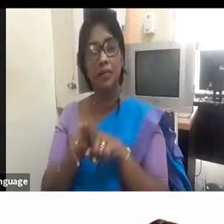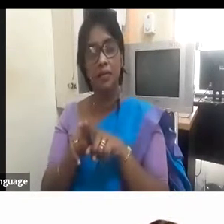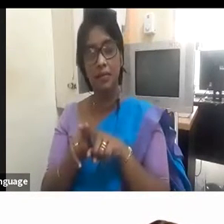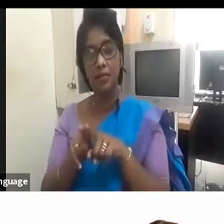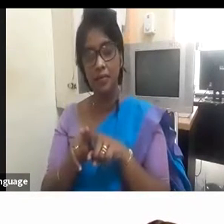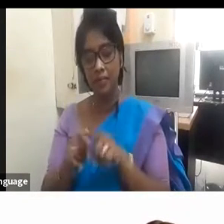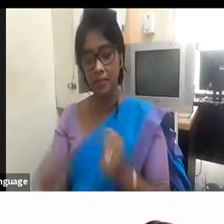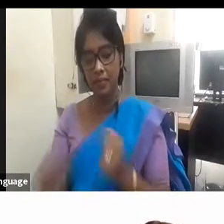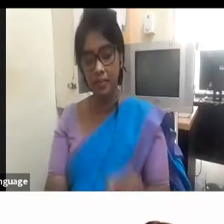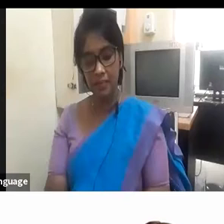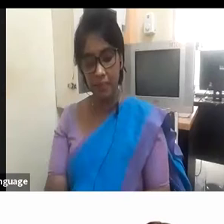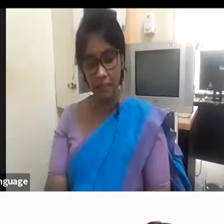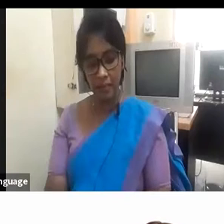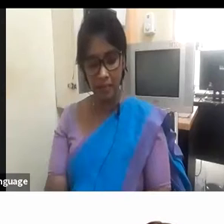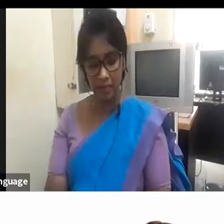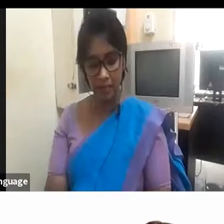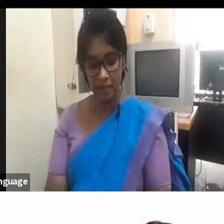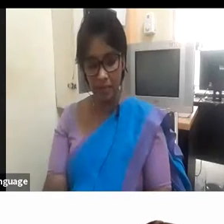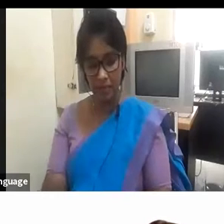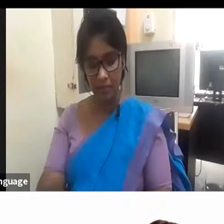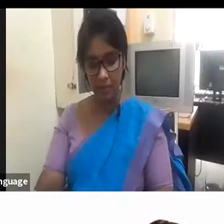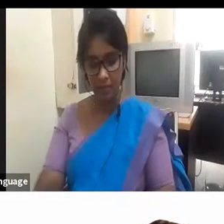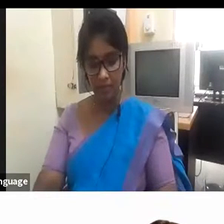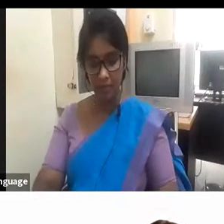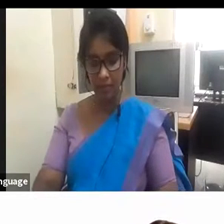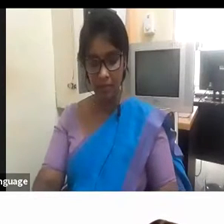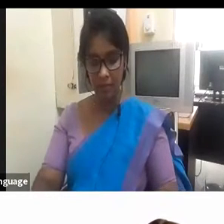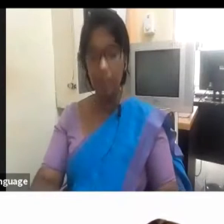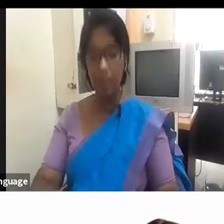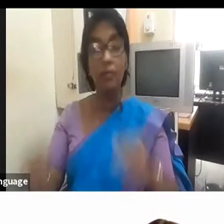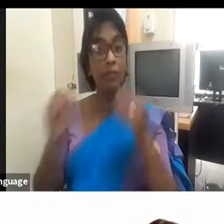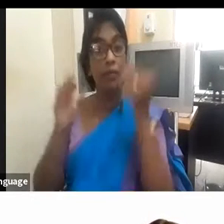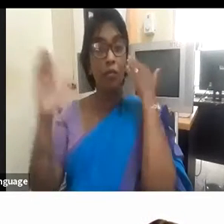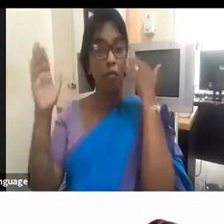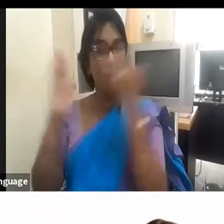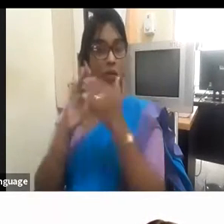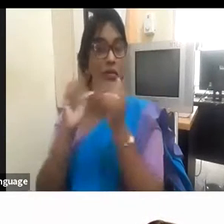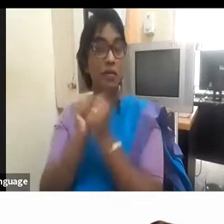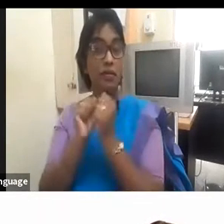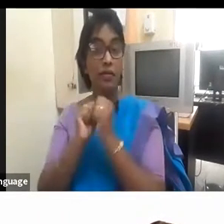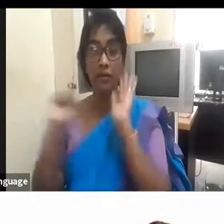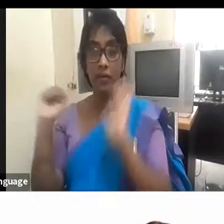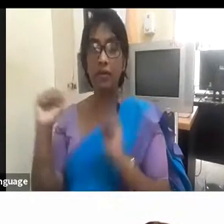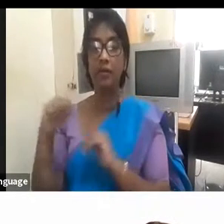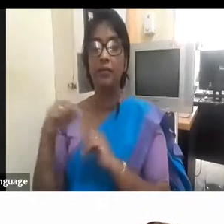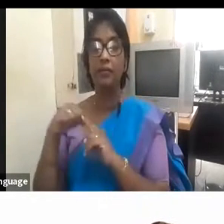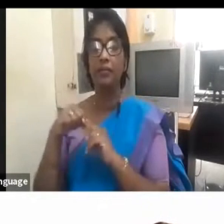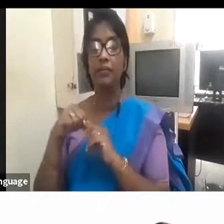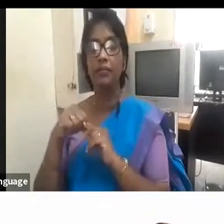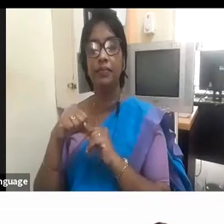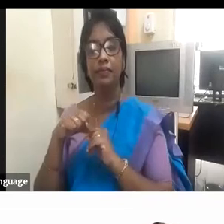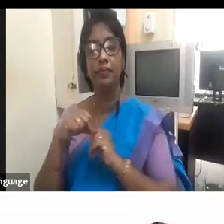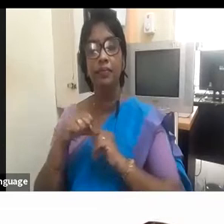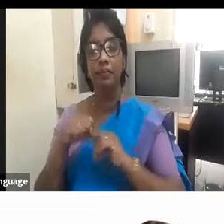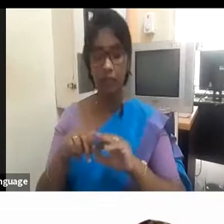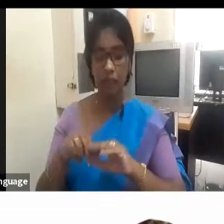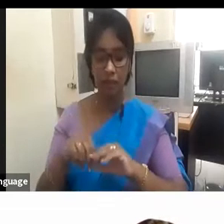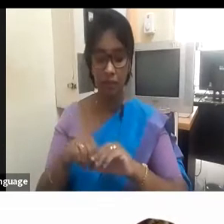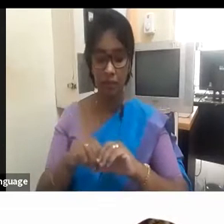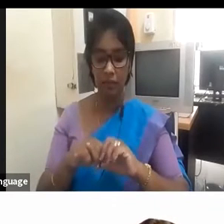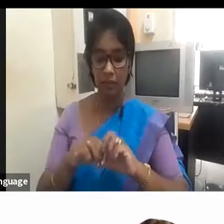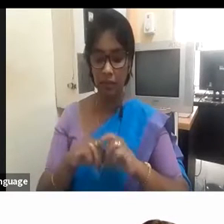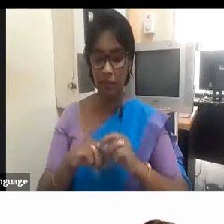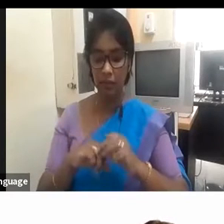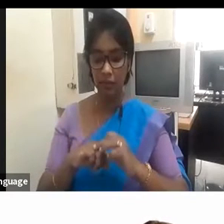that space. And that is also like, where that is, that area